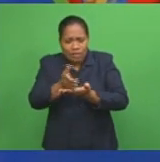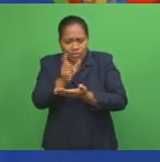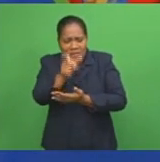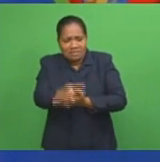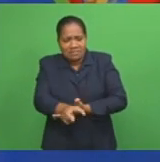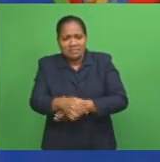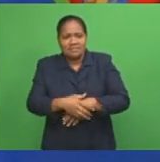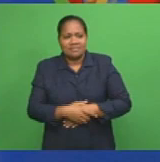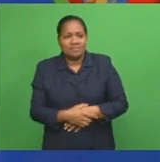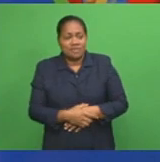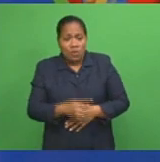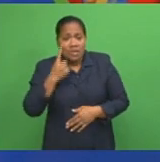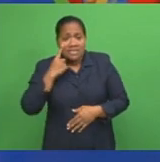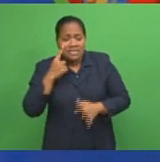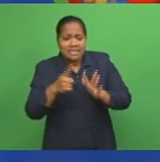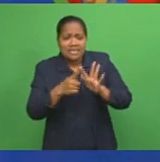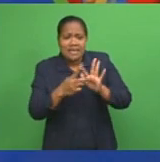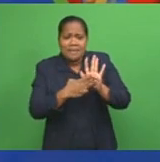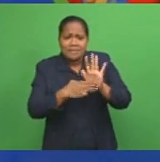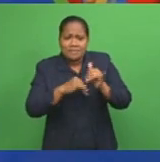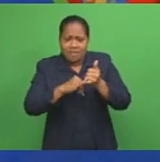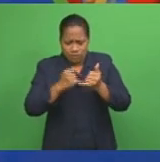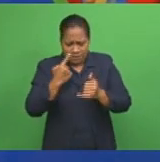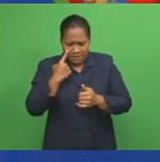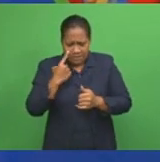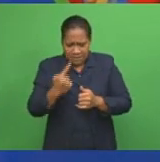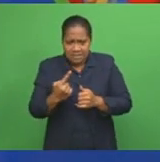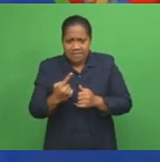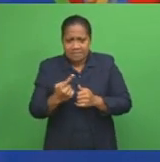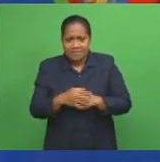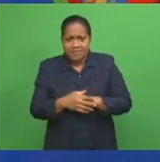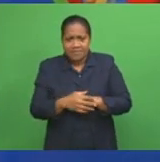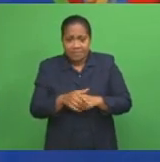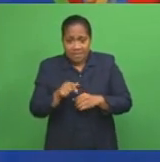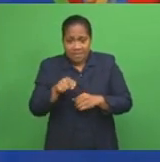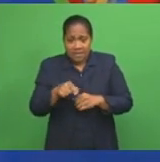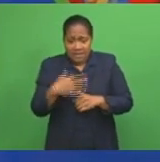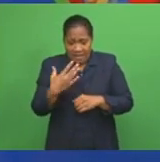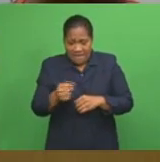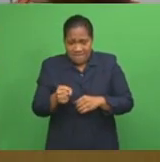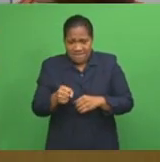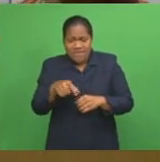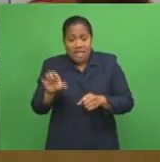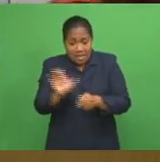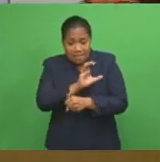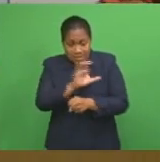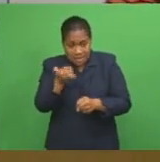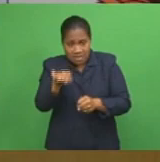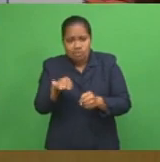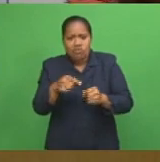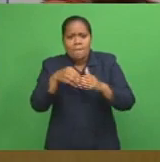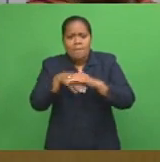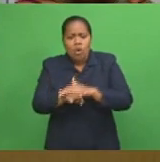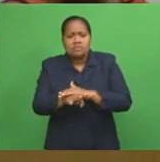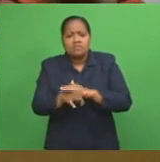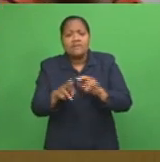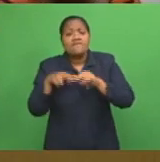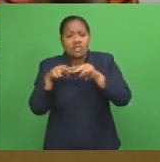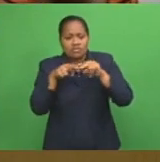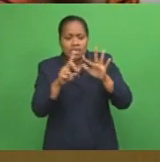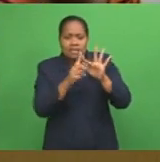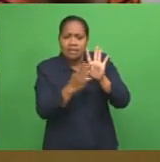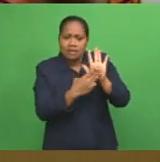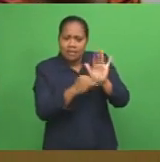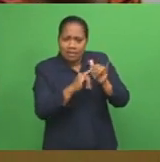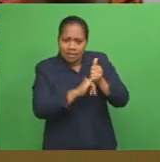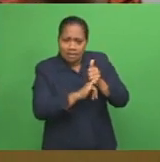hike into the EMS services as well, because EMS is the courier company of the Post Fiji, which is